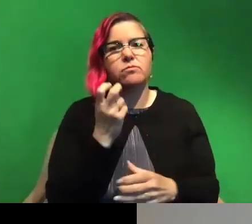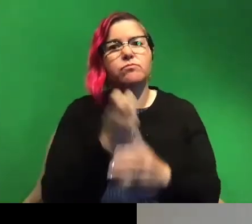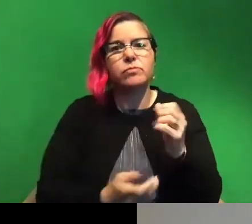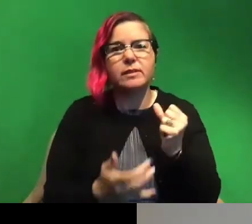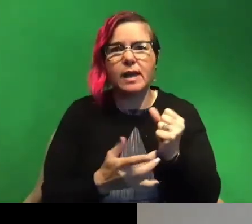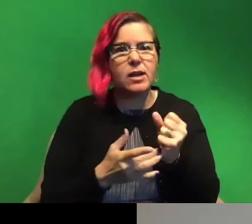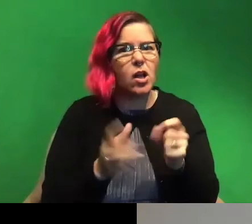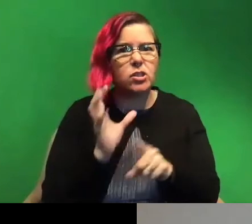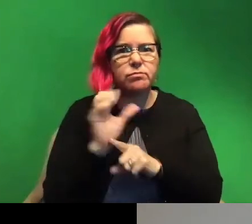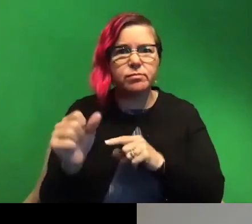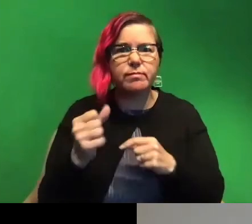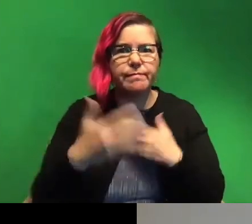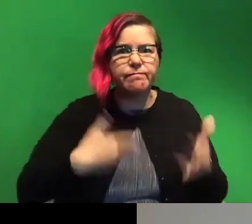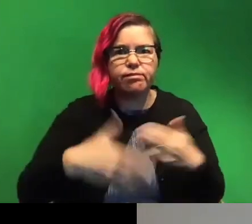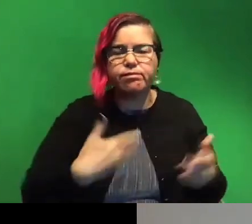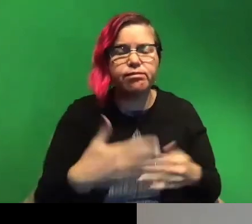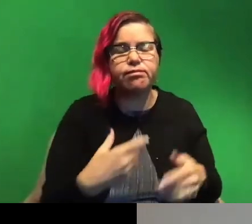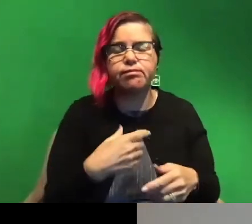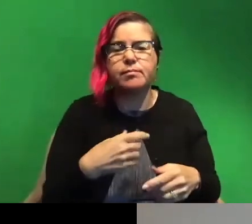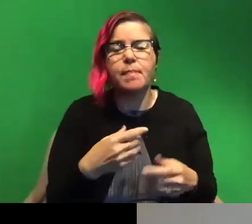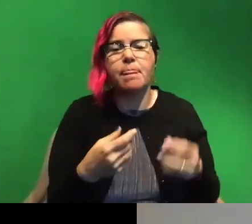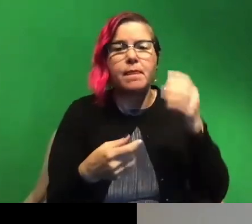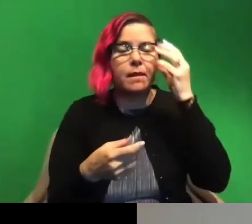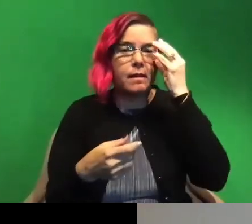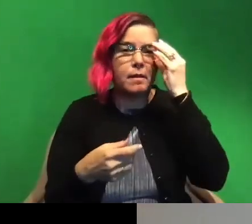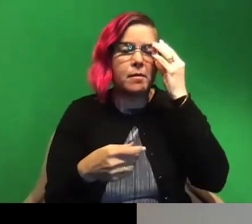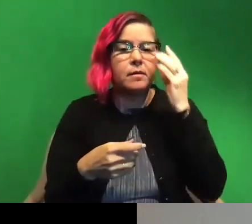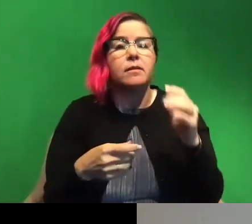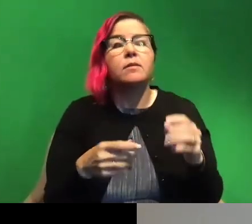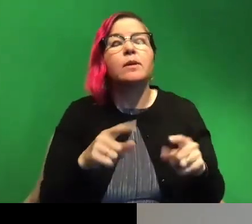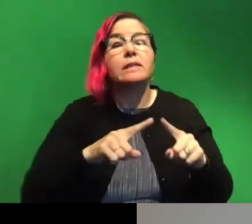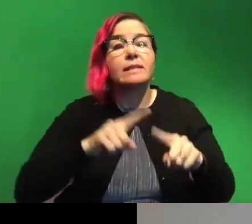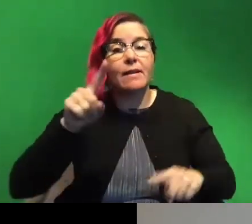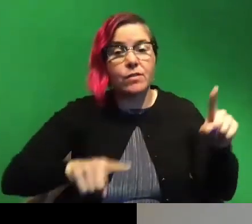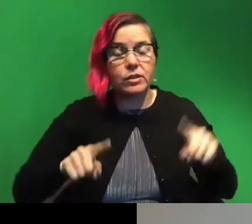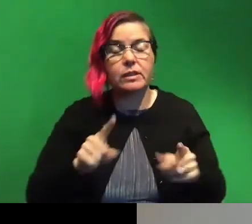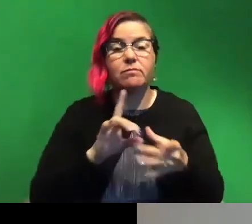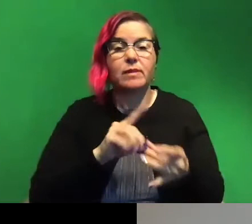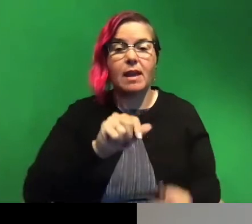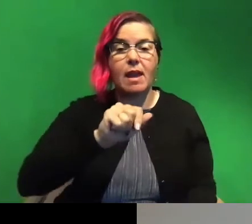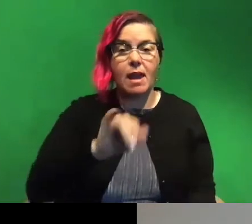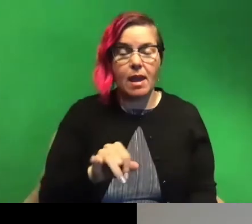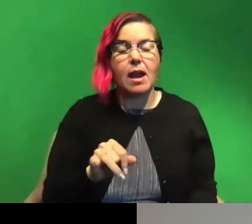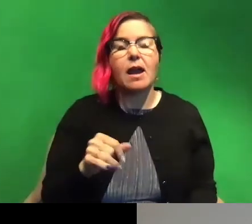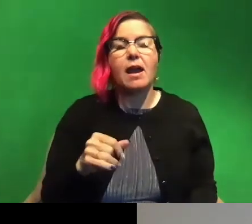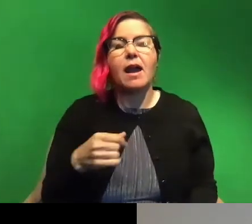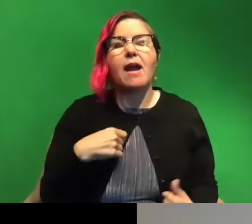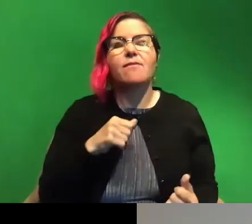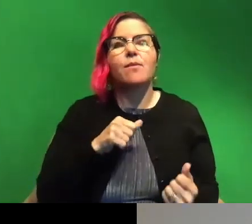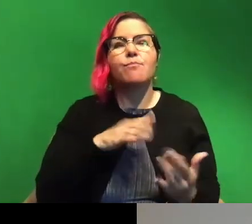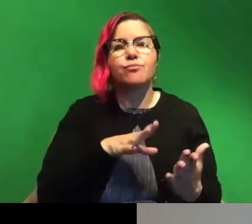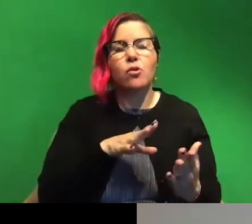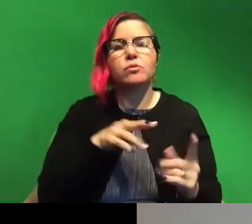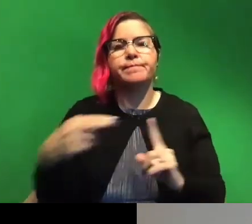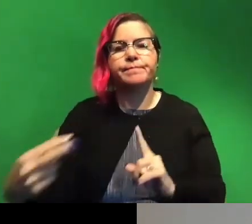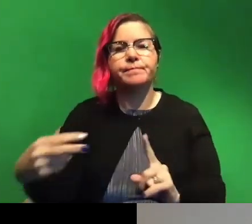up. It's being developed at such a rapid rate. But when it comes to diversity and AI, I feel like there is a two-sided approach to increasing diversity